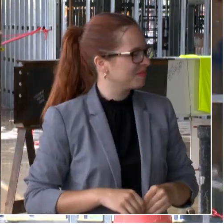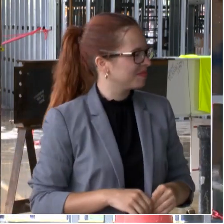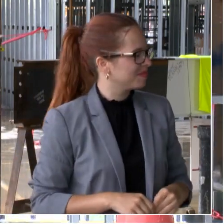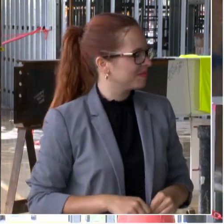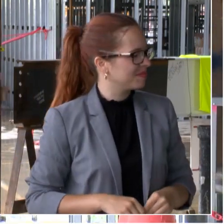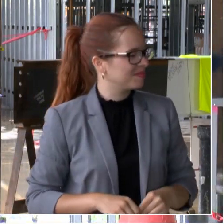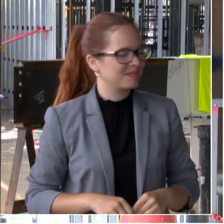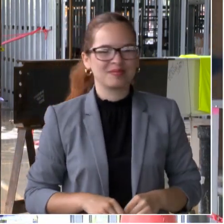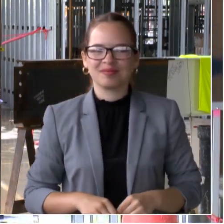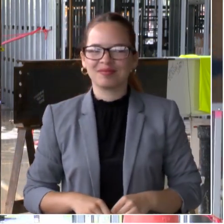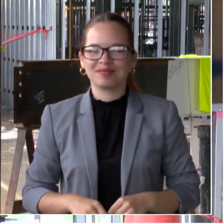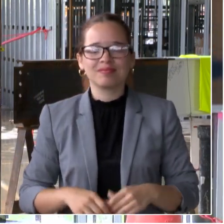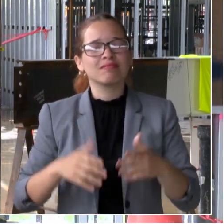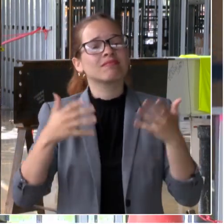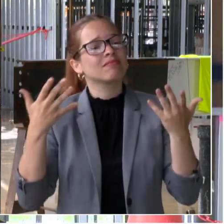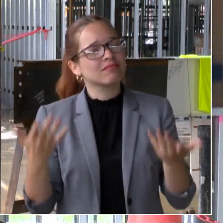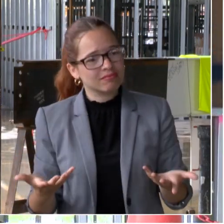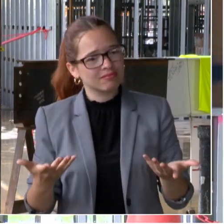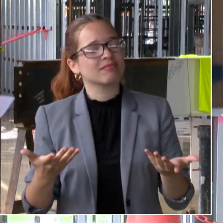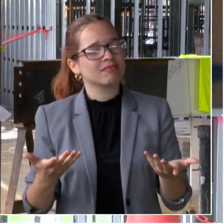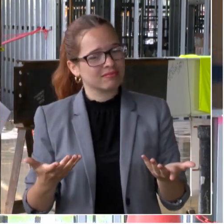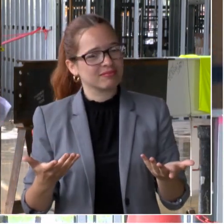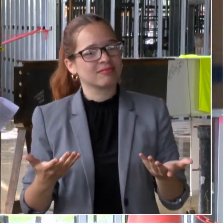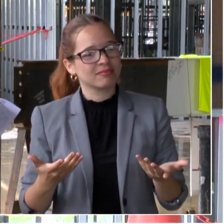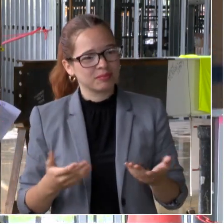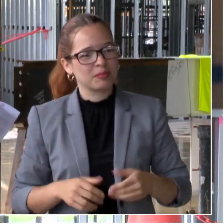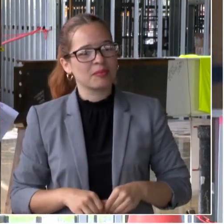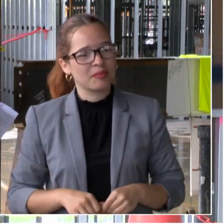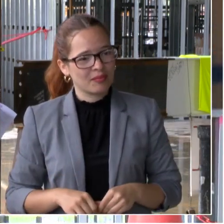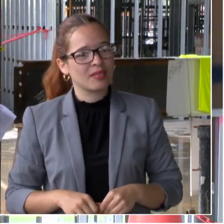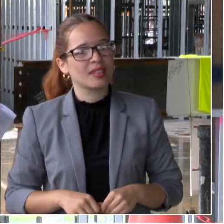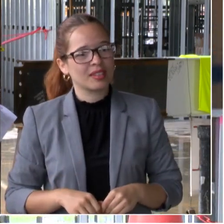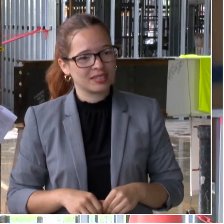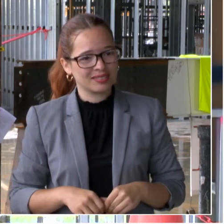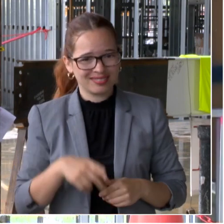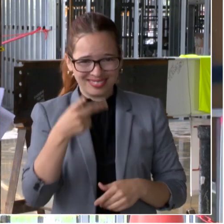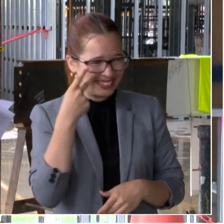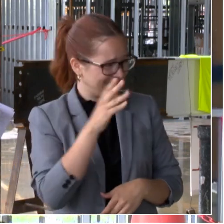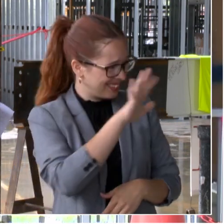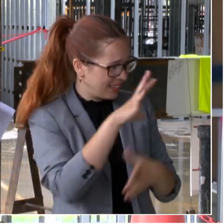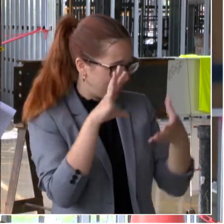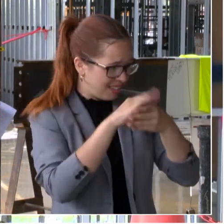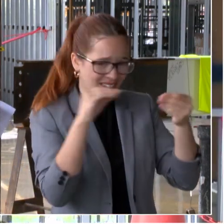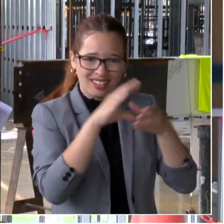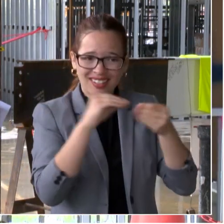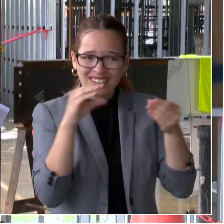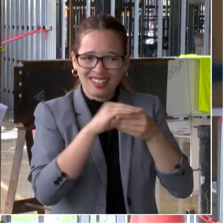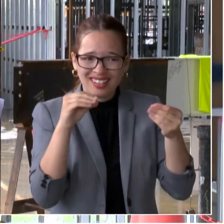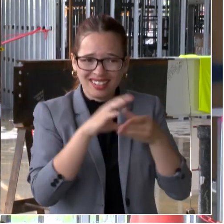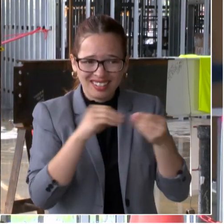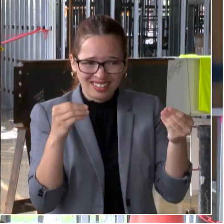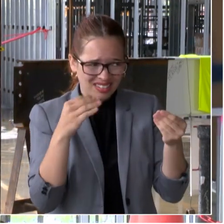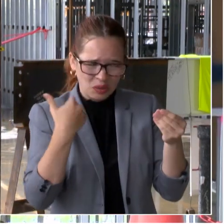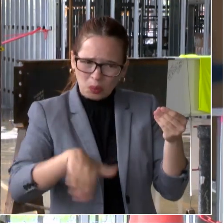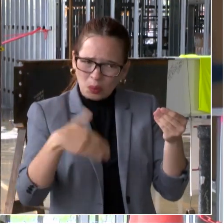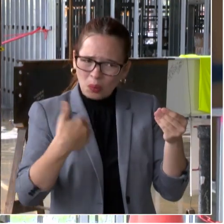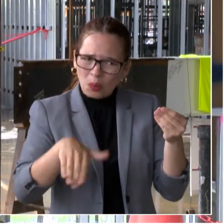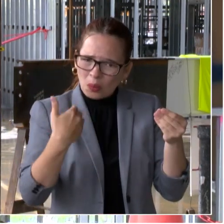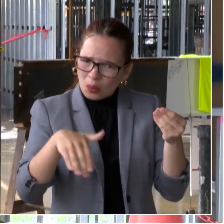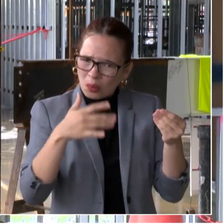So in the flesh, in his remarks, you see the part of the story of this hospital. A resident who